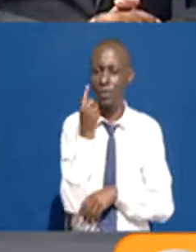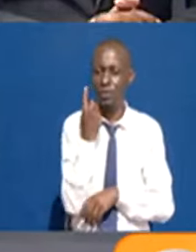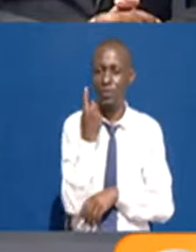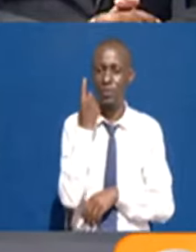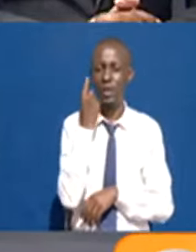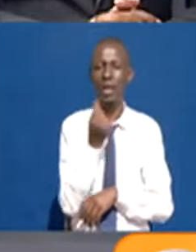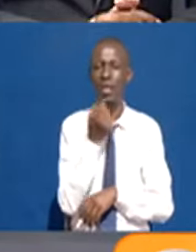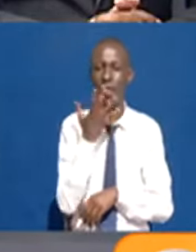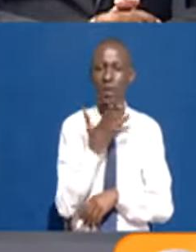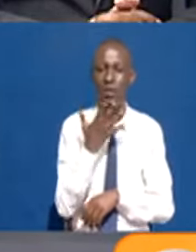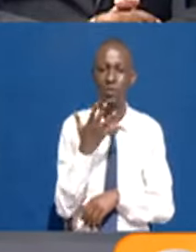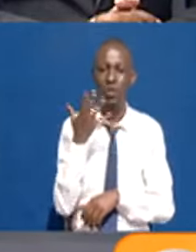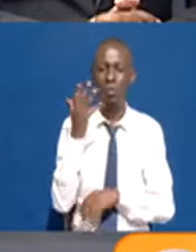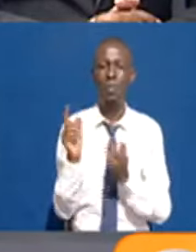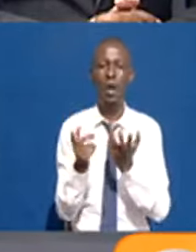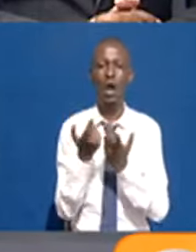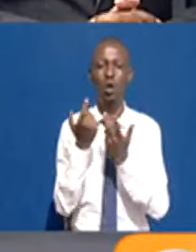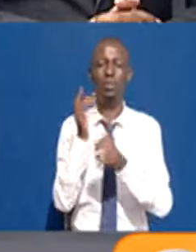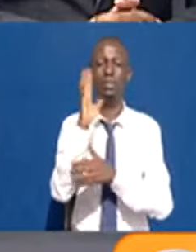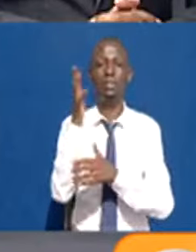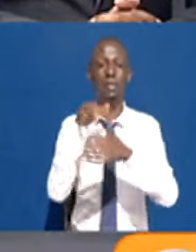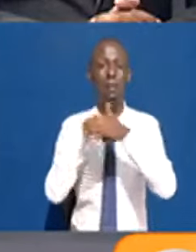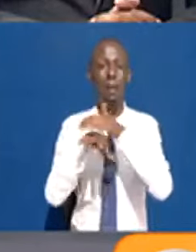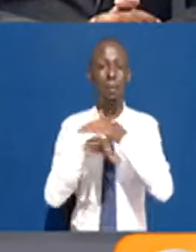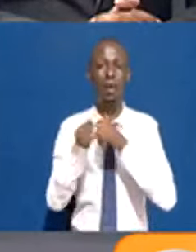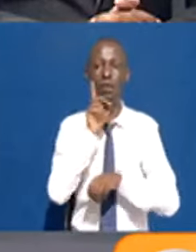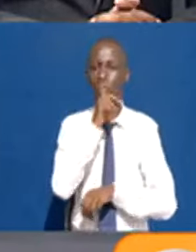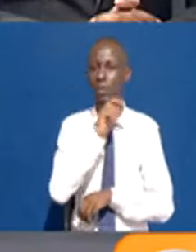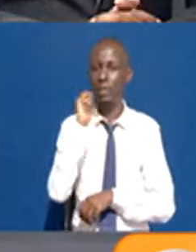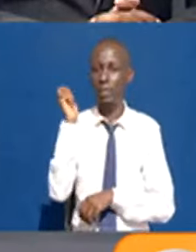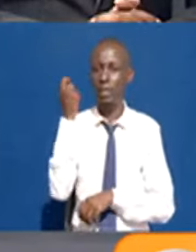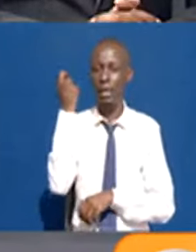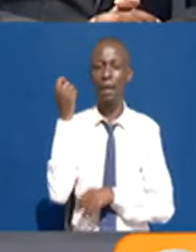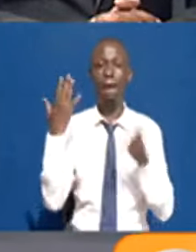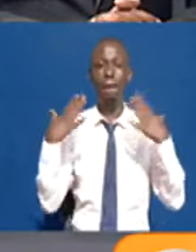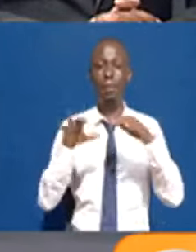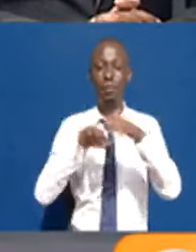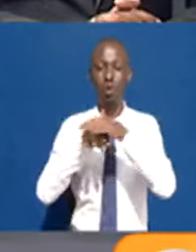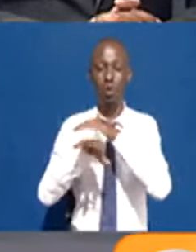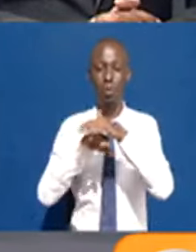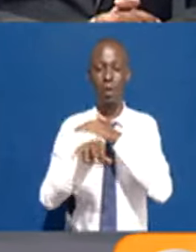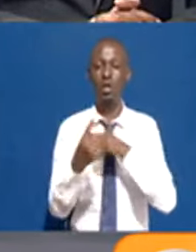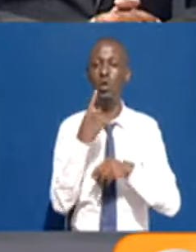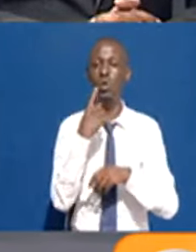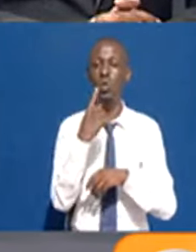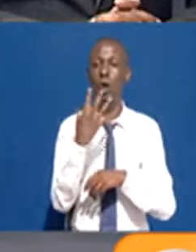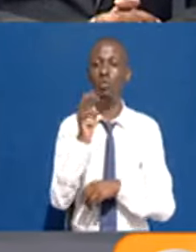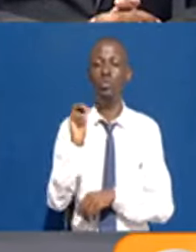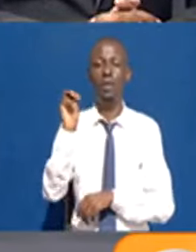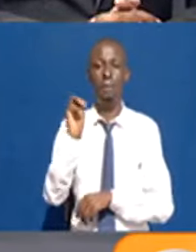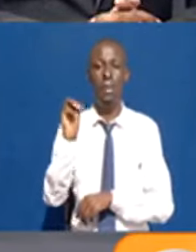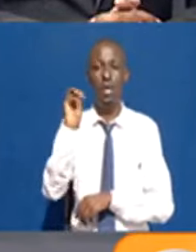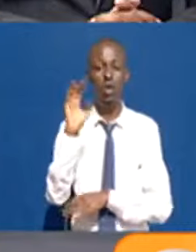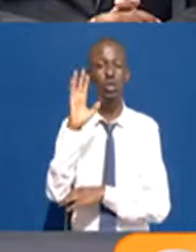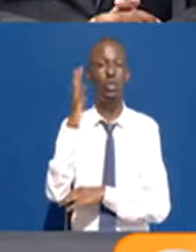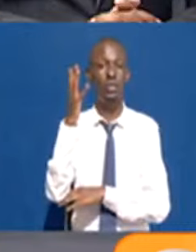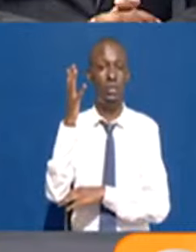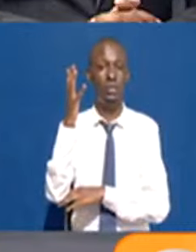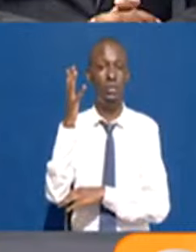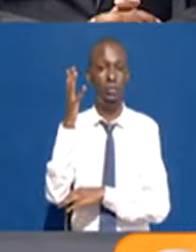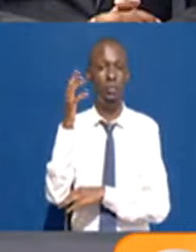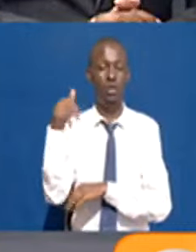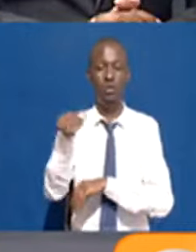the numbers of trees planted. He said Kenyans planted 150 million trees on the